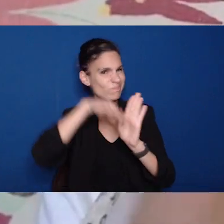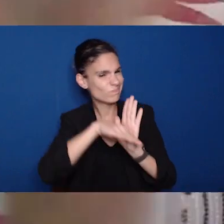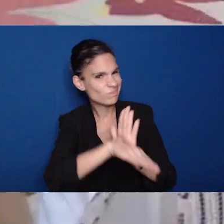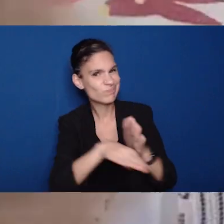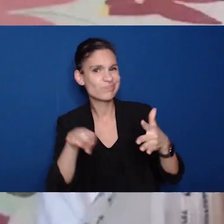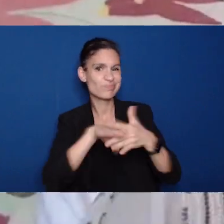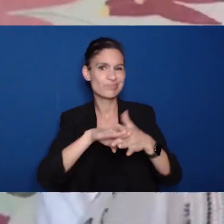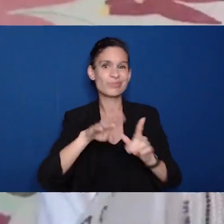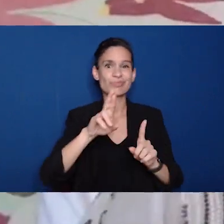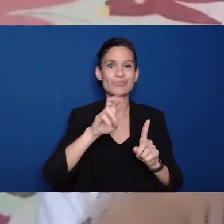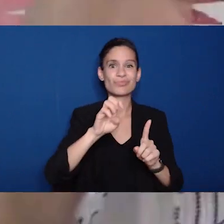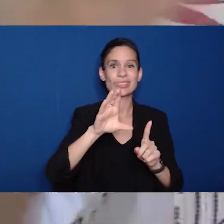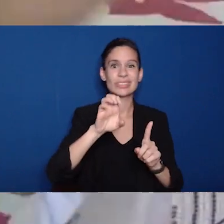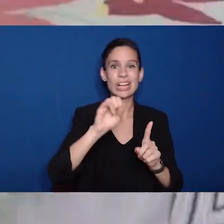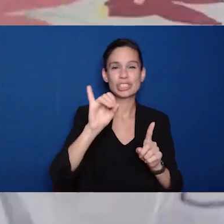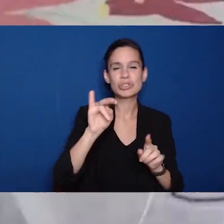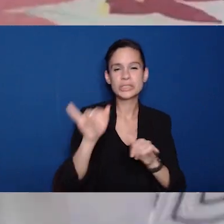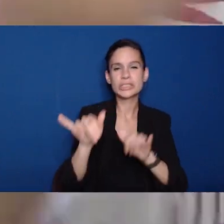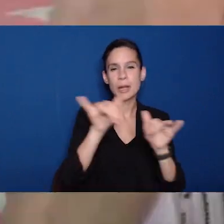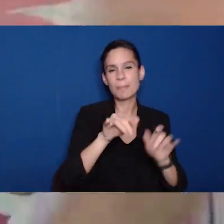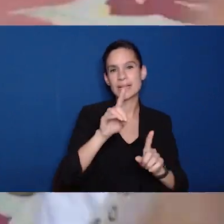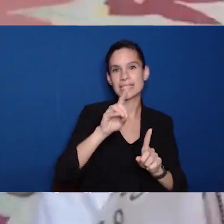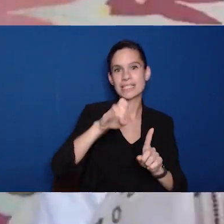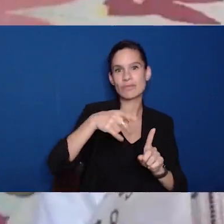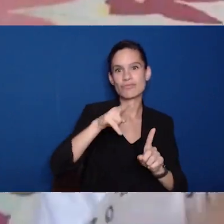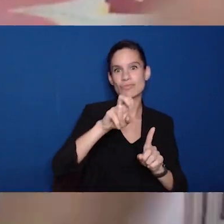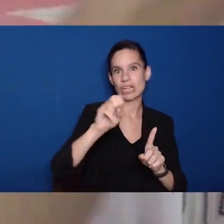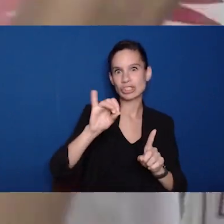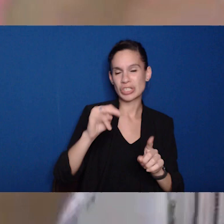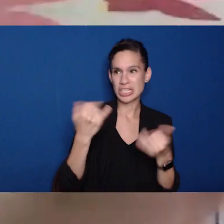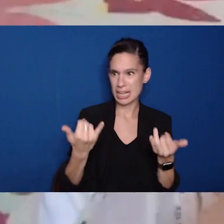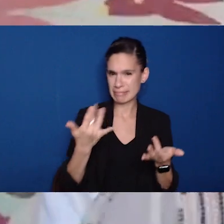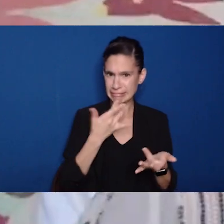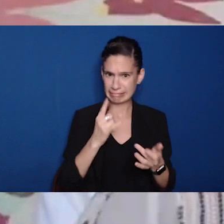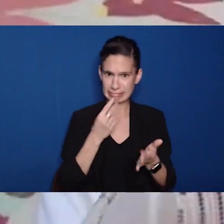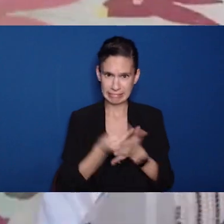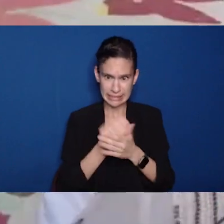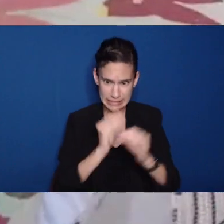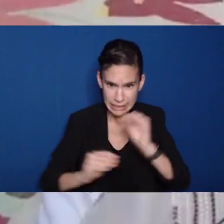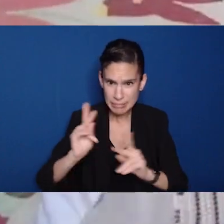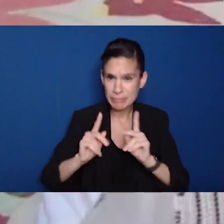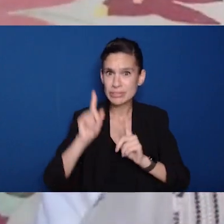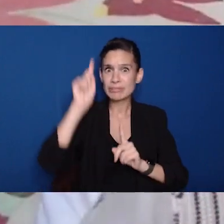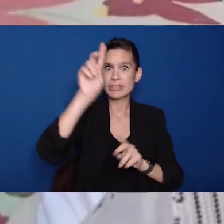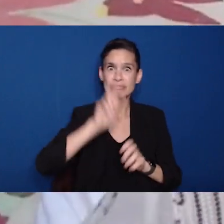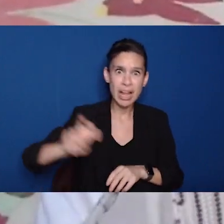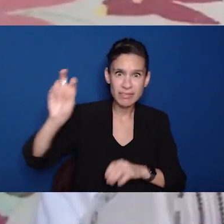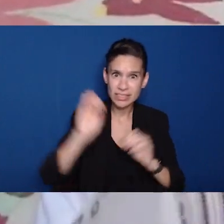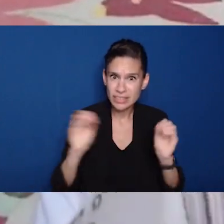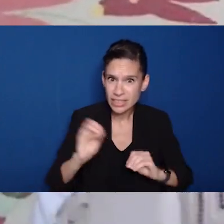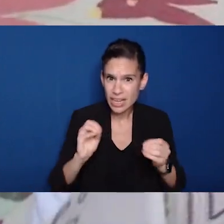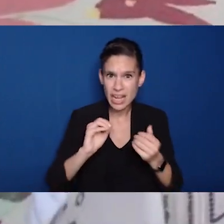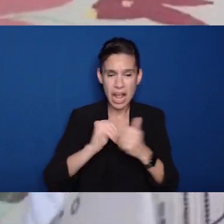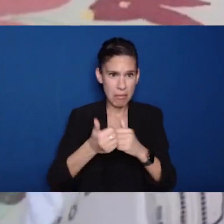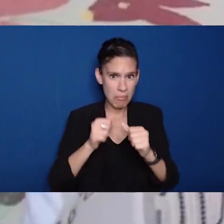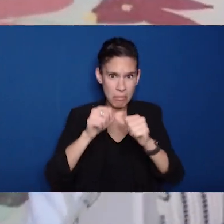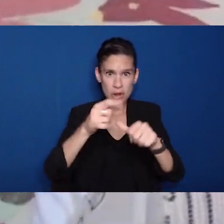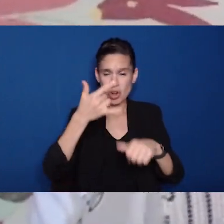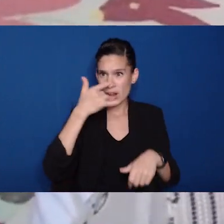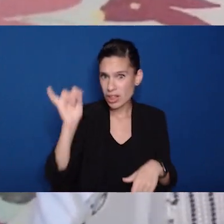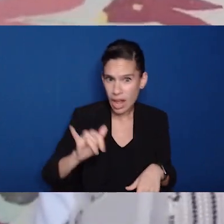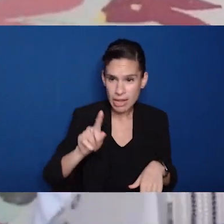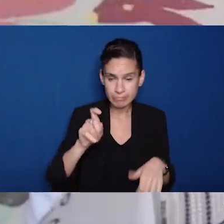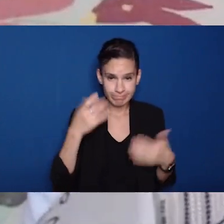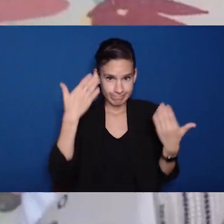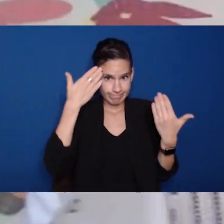but a depression. And there's no doubt it is in a depression right now in terms of just basically people are not traveling. But how long